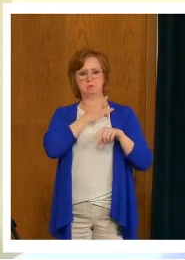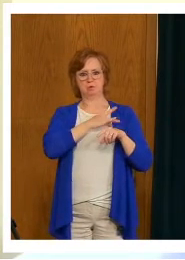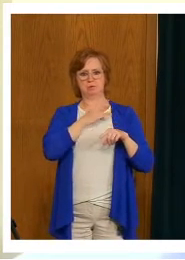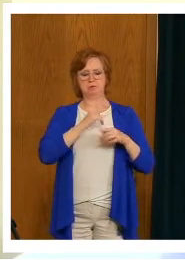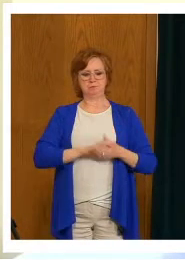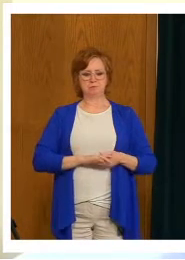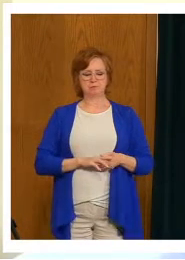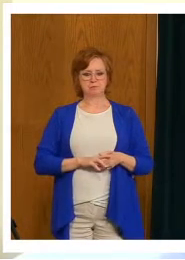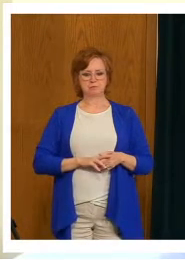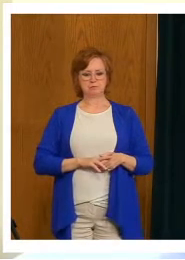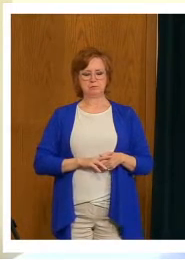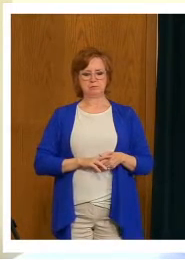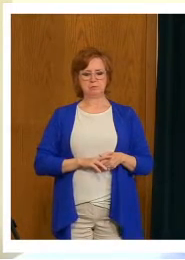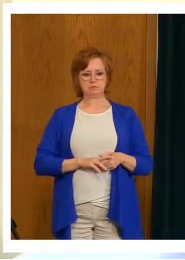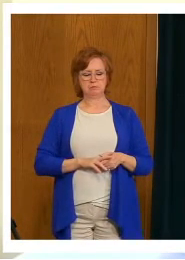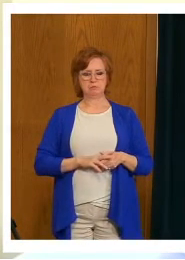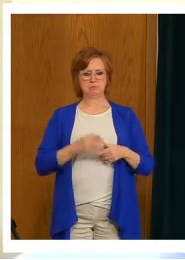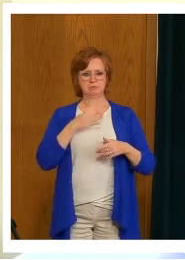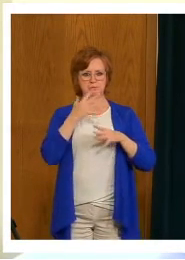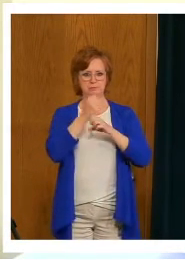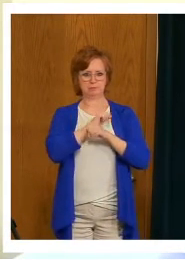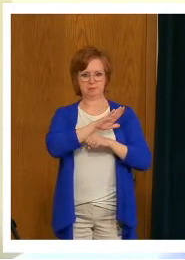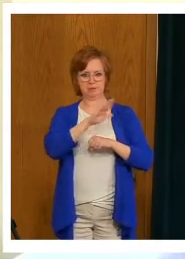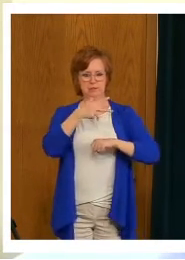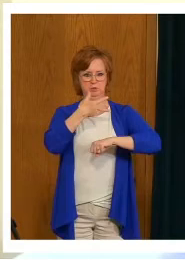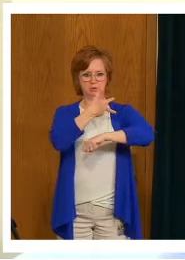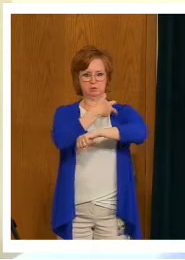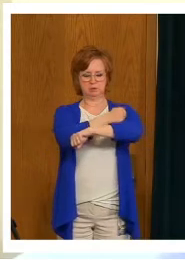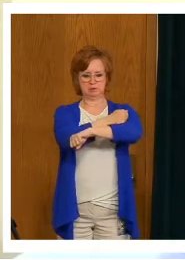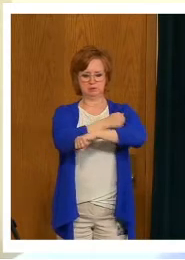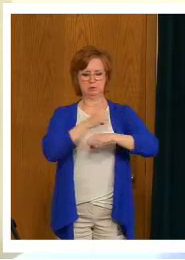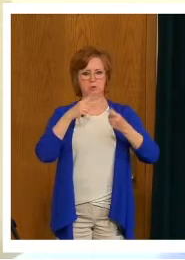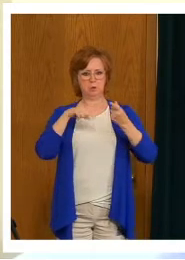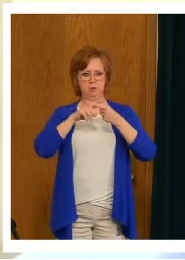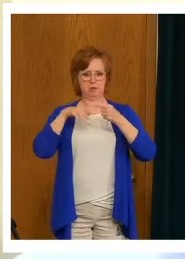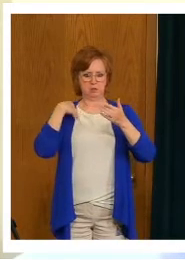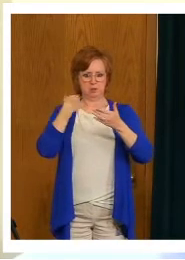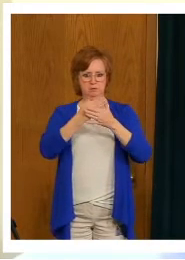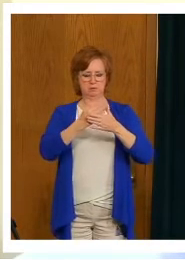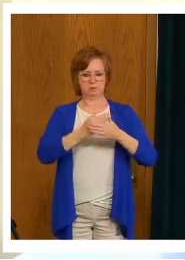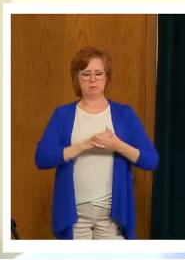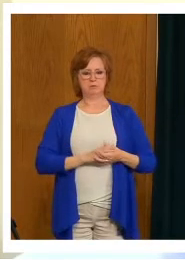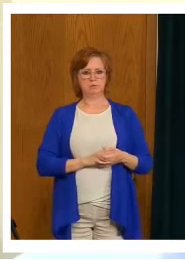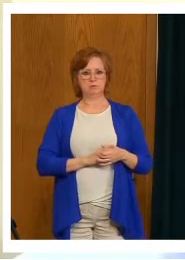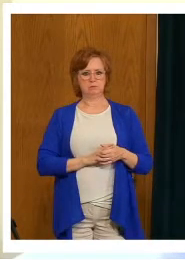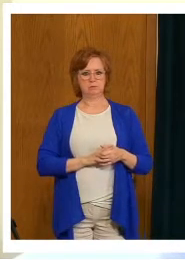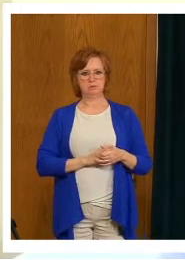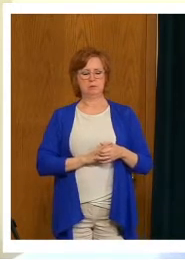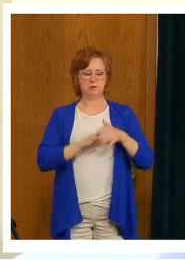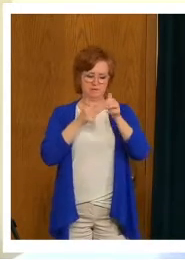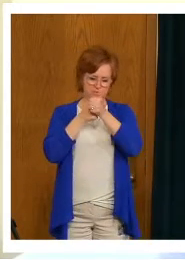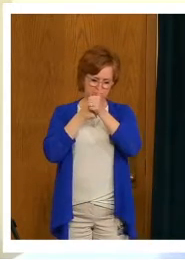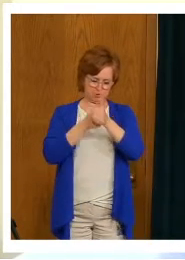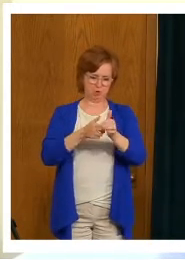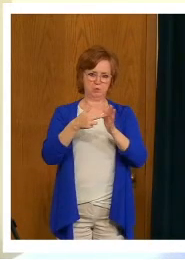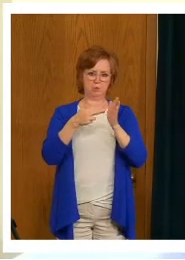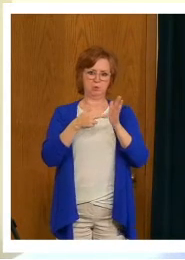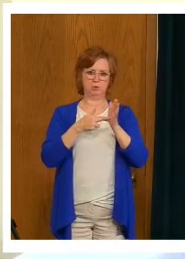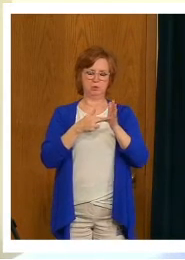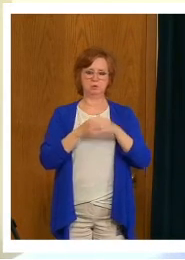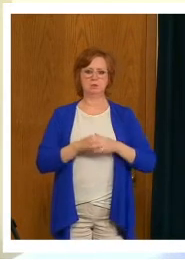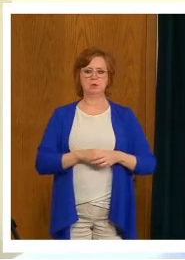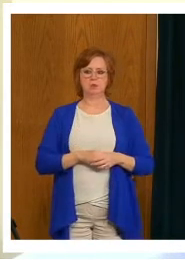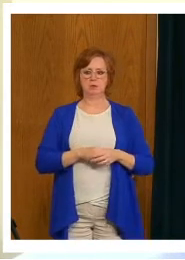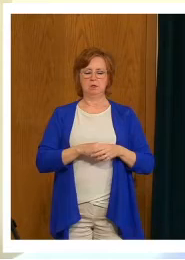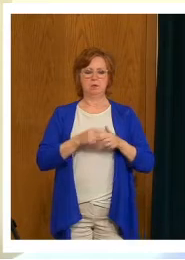come into Saskatchewan, get tested on arrival, and at day 10, follow all local public health measures. And that is also